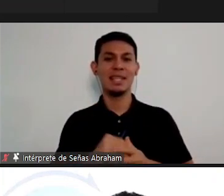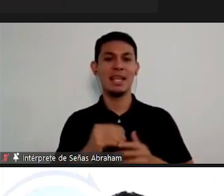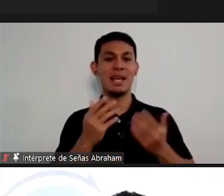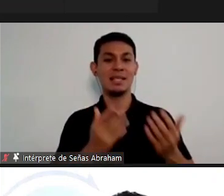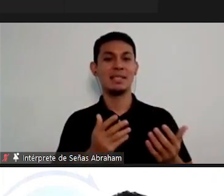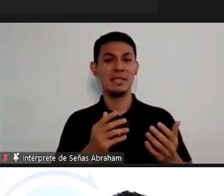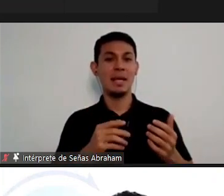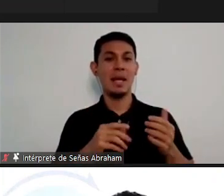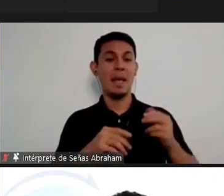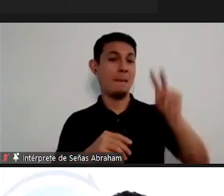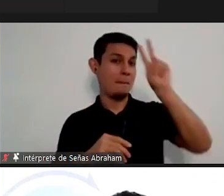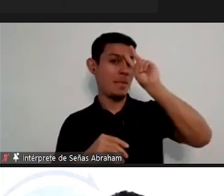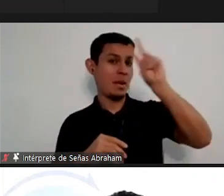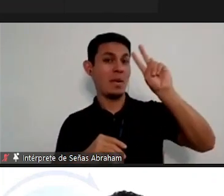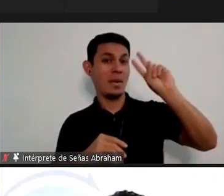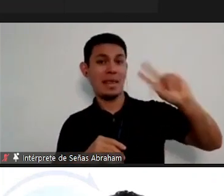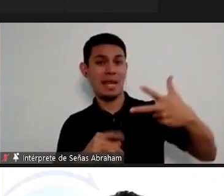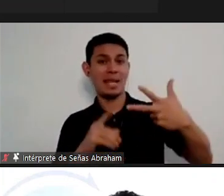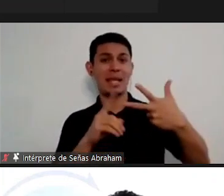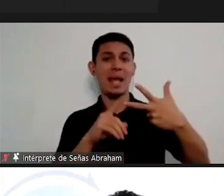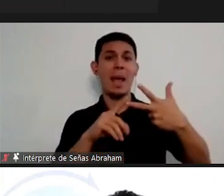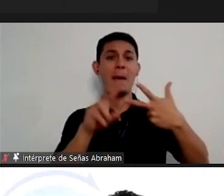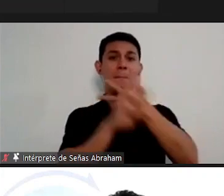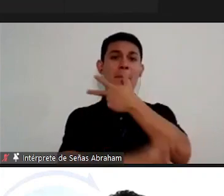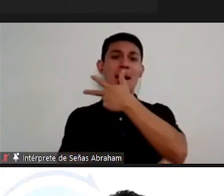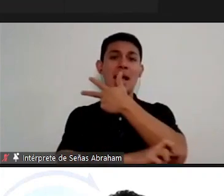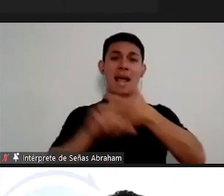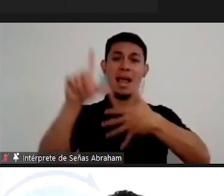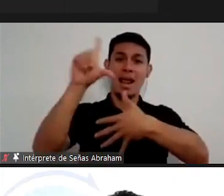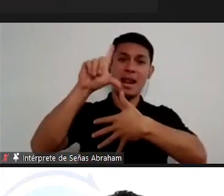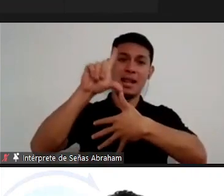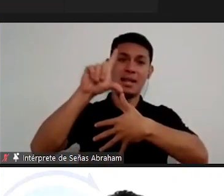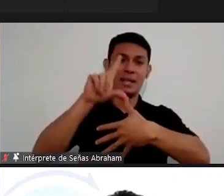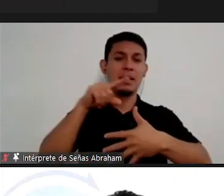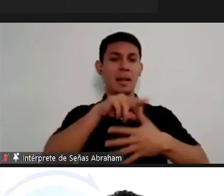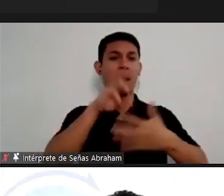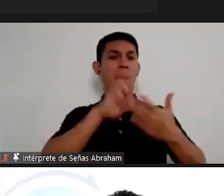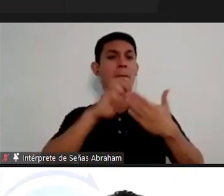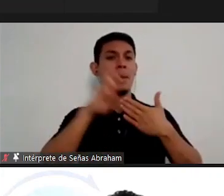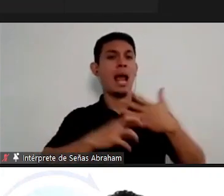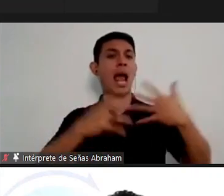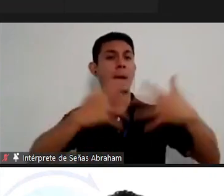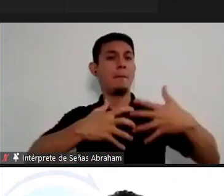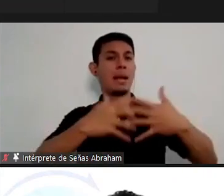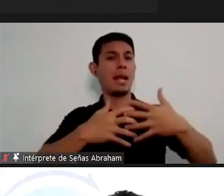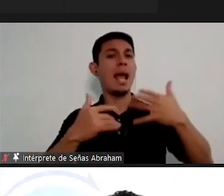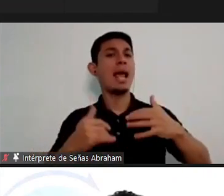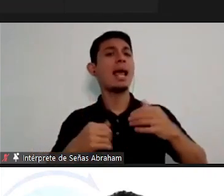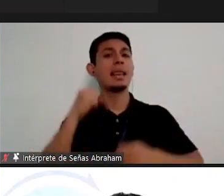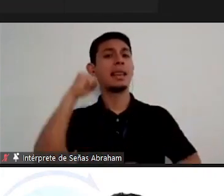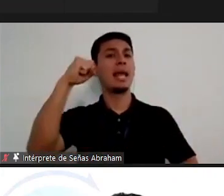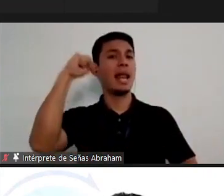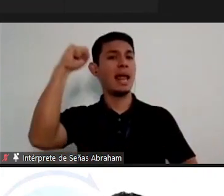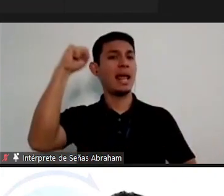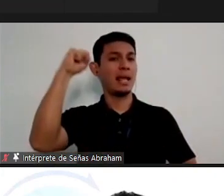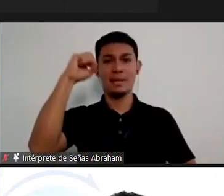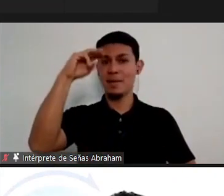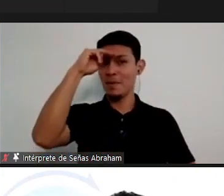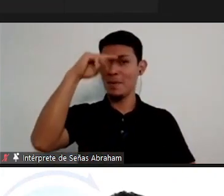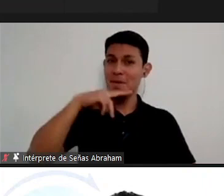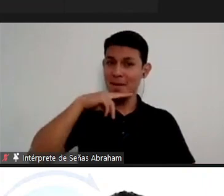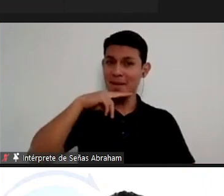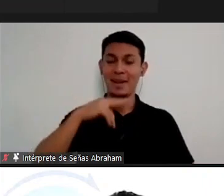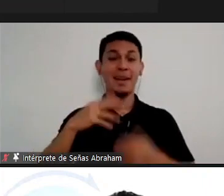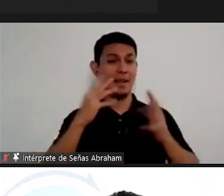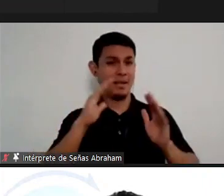also and peru is the third country in latin america to have the plan action planner for